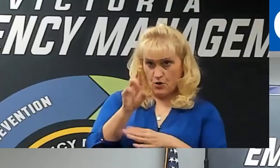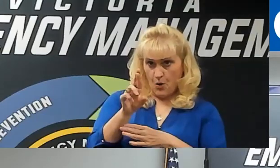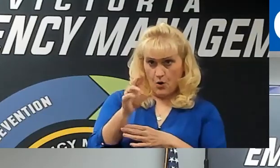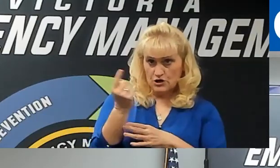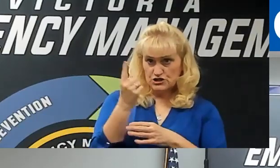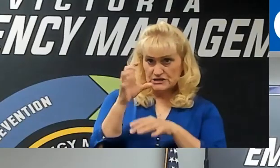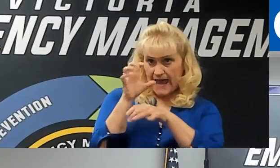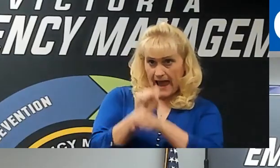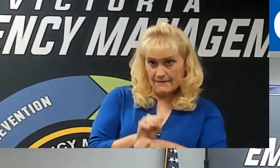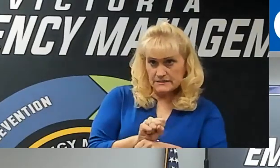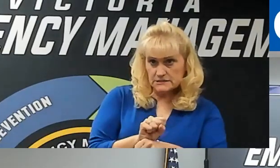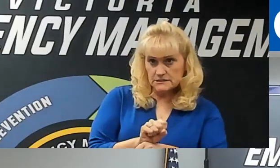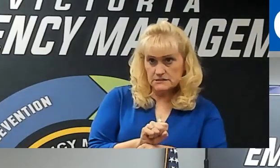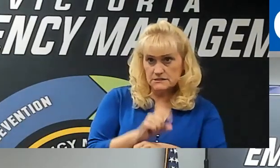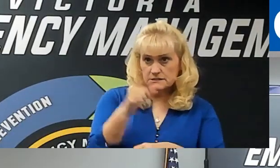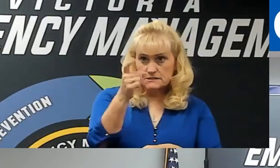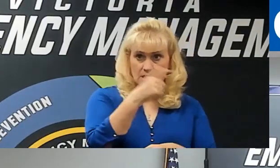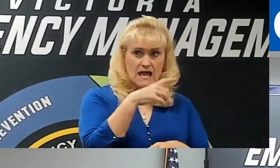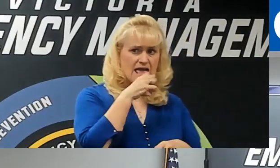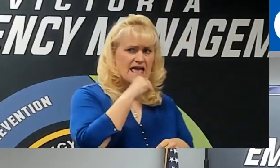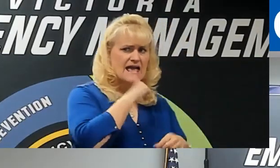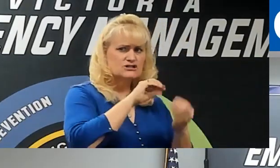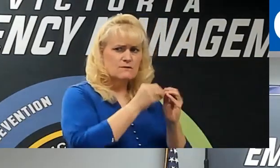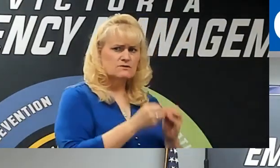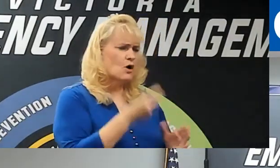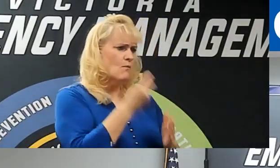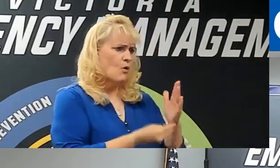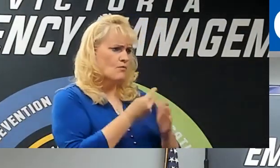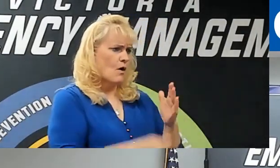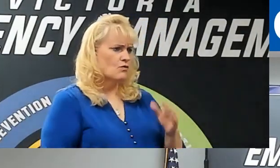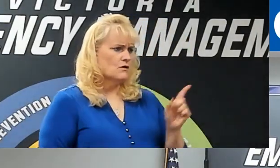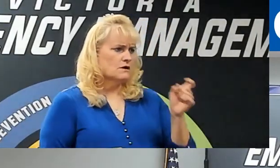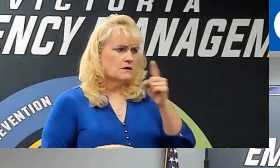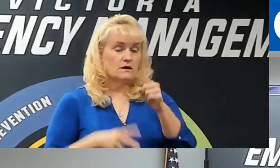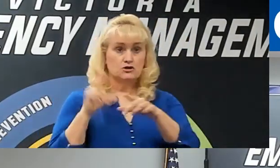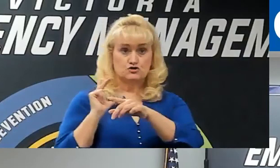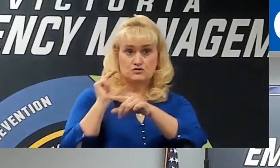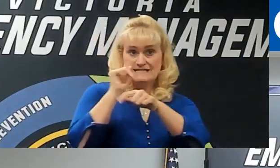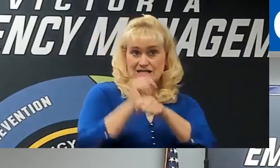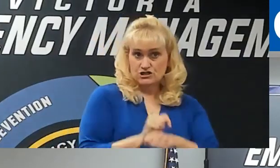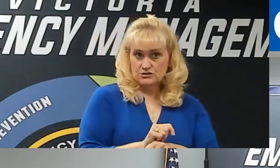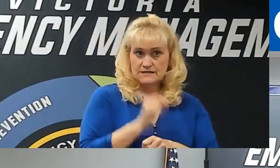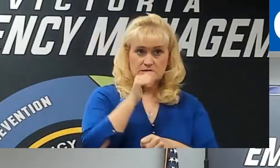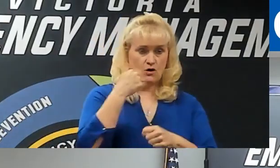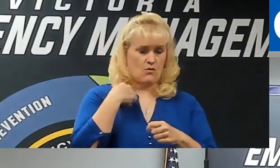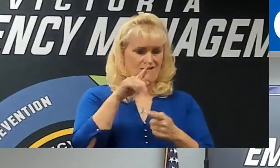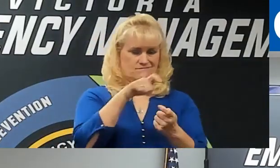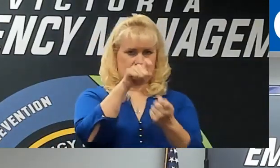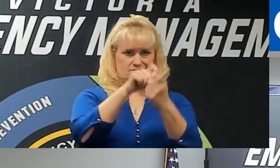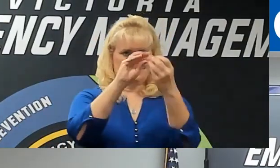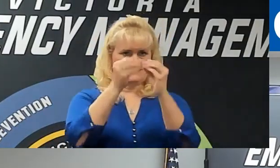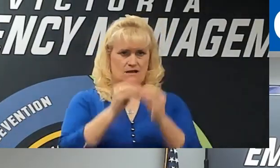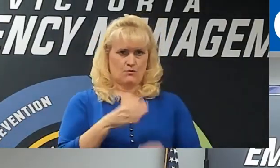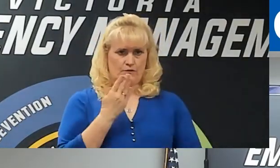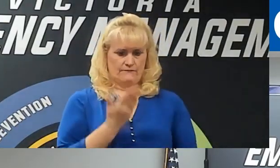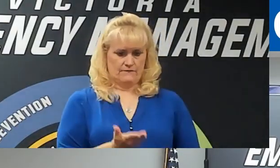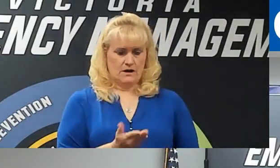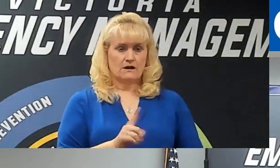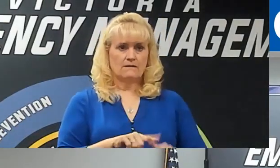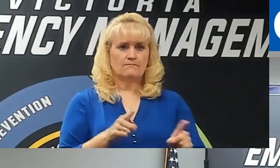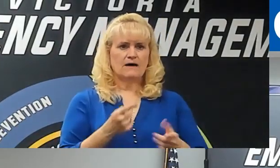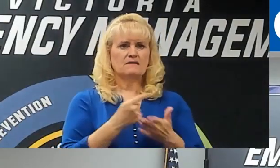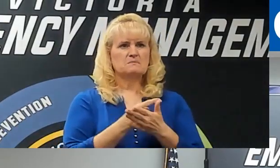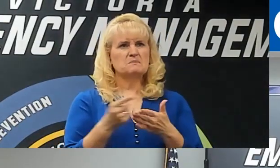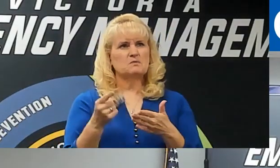the habits more so? Both. Yeah, traditionally we're seeing, I don't have the exact ones in front of me, but the ones the past week